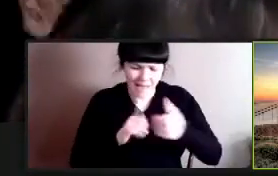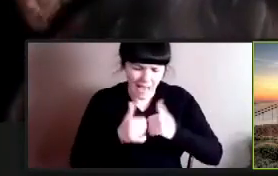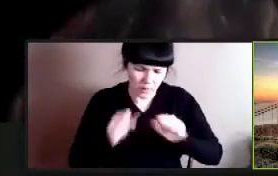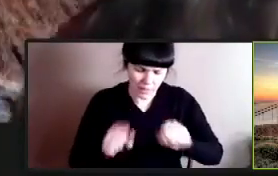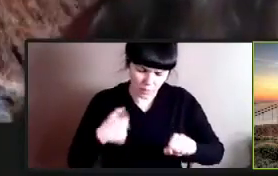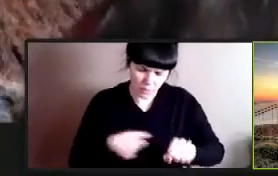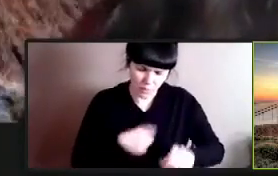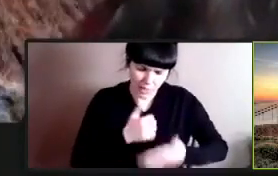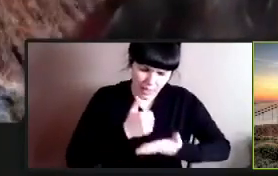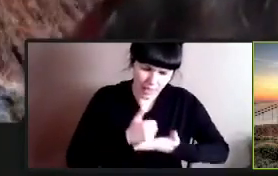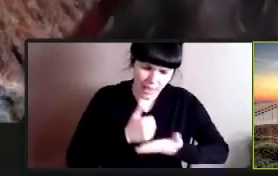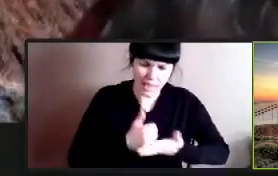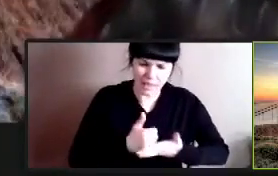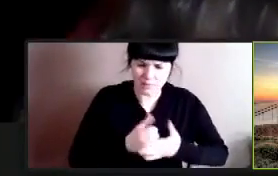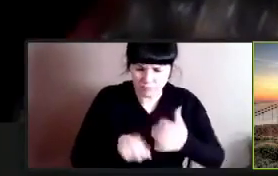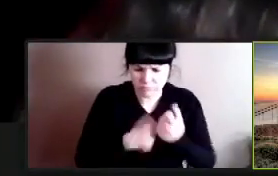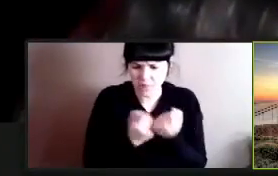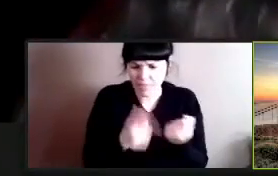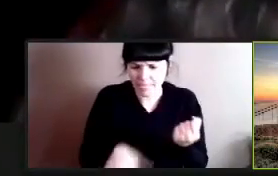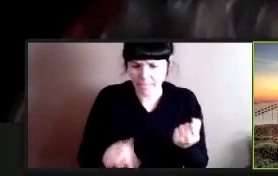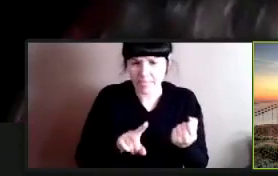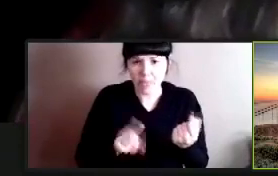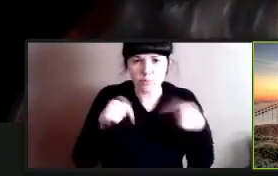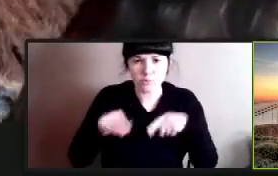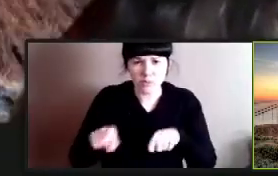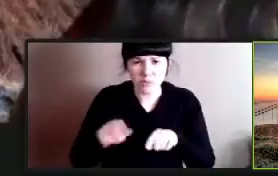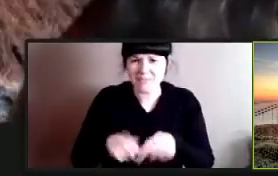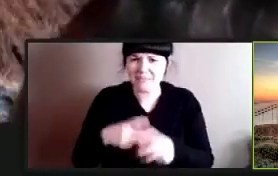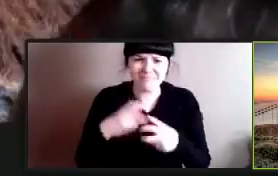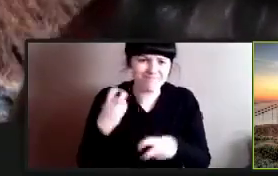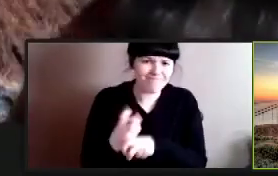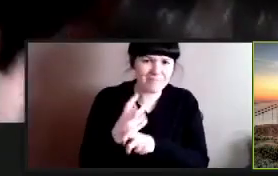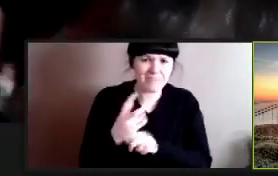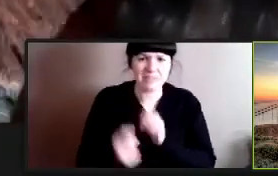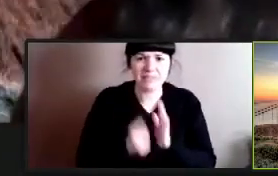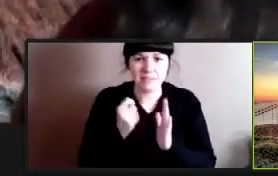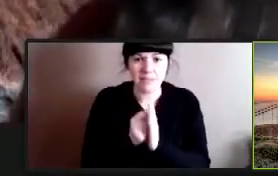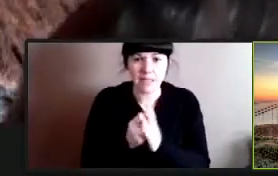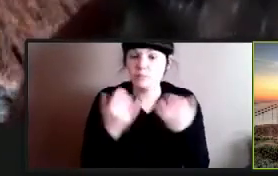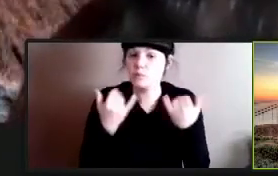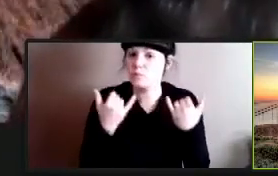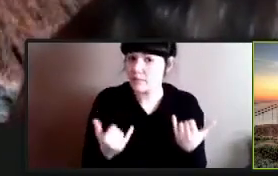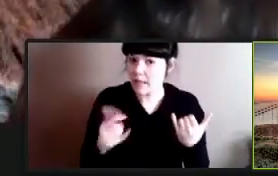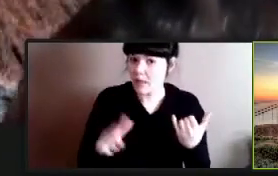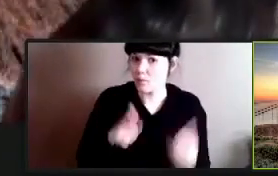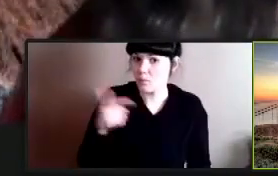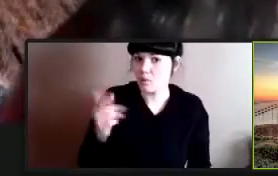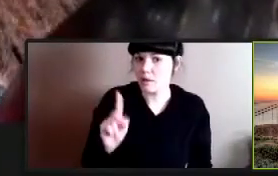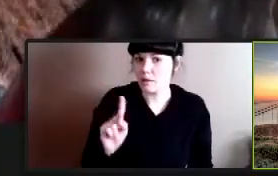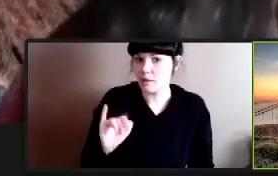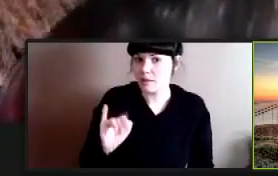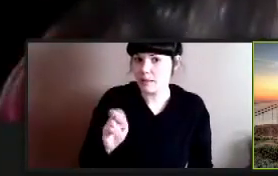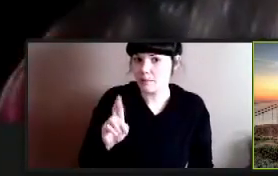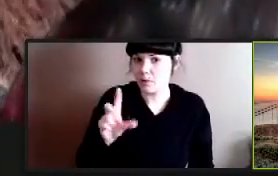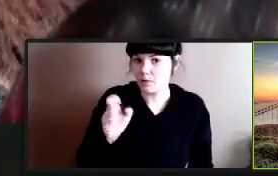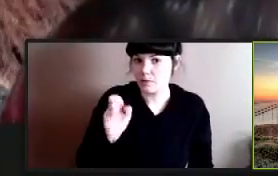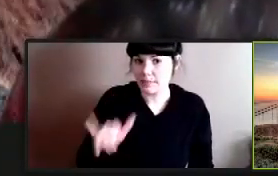So we're gonna go ahead and kick off their segment with Kimberli that can kind of have